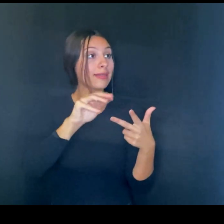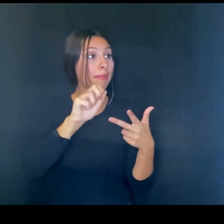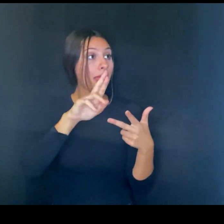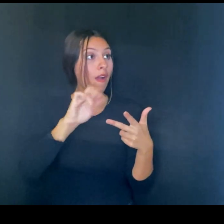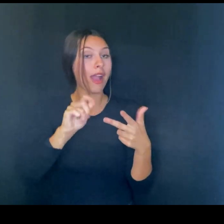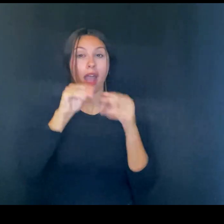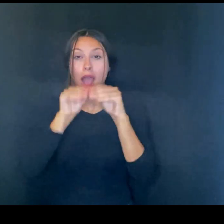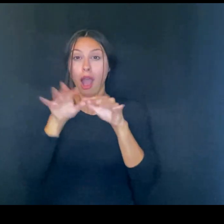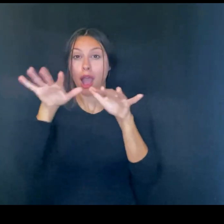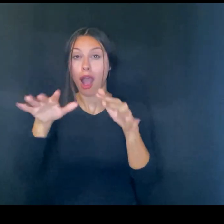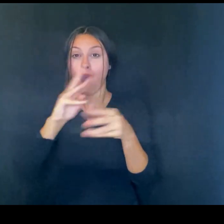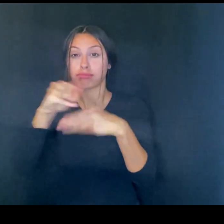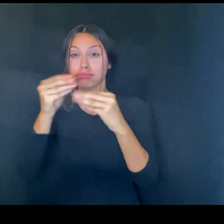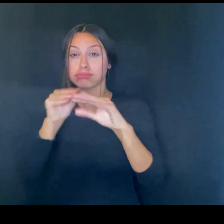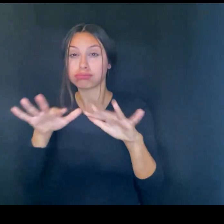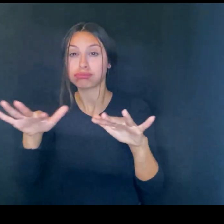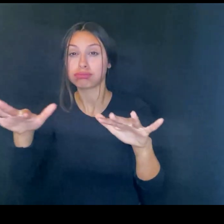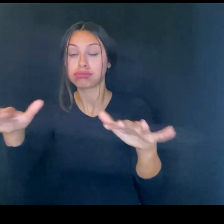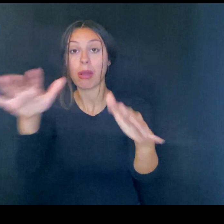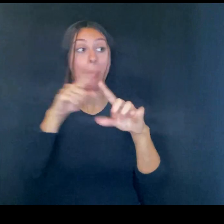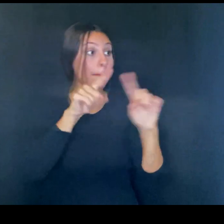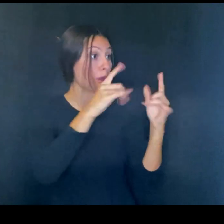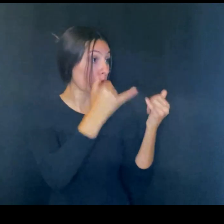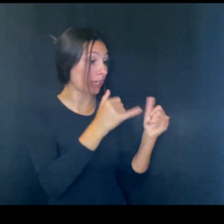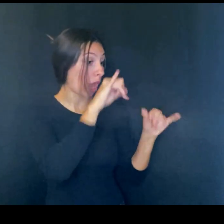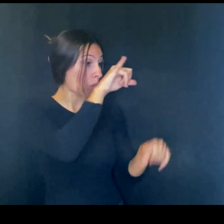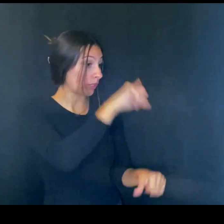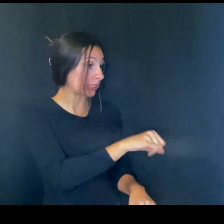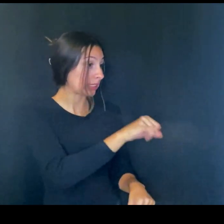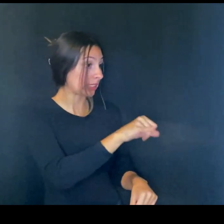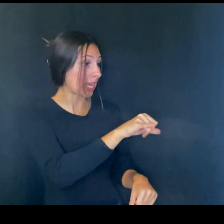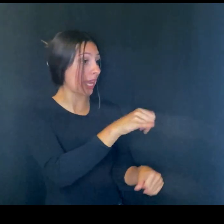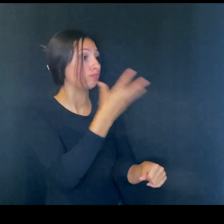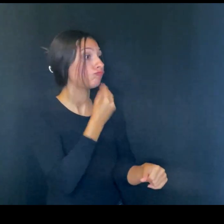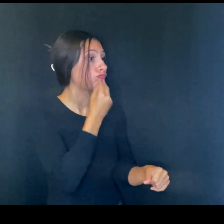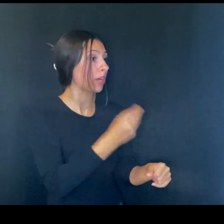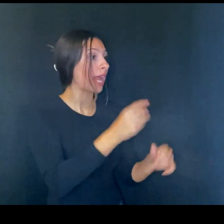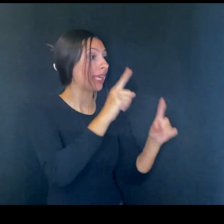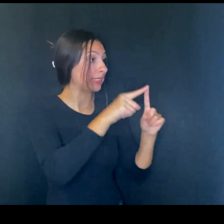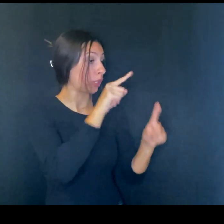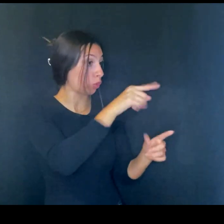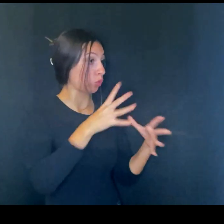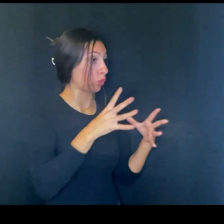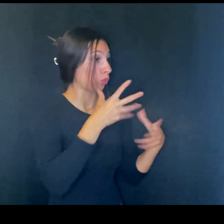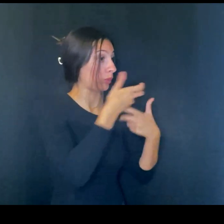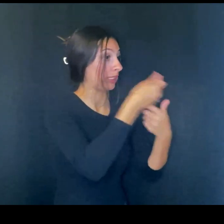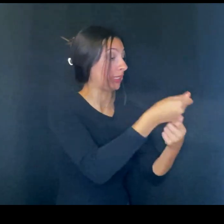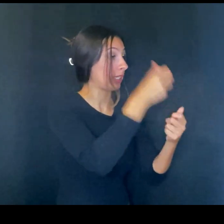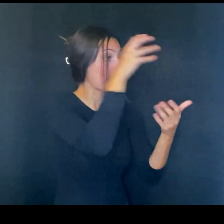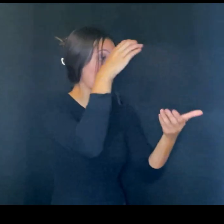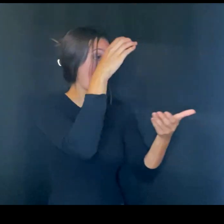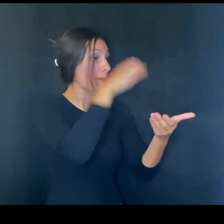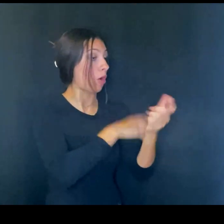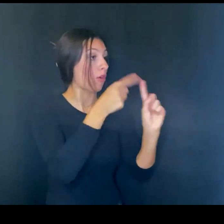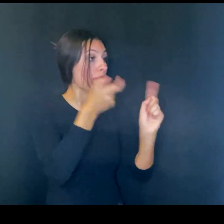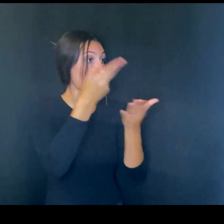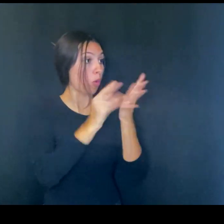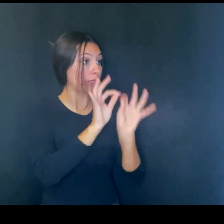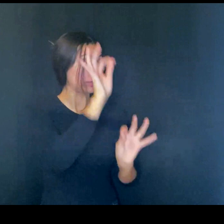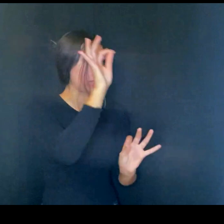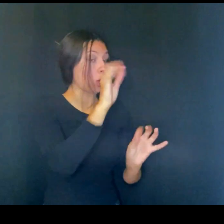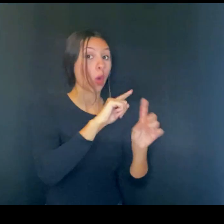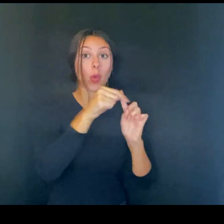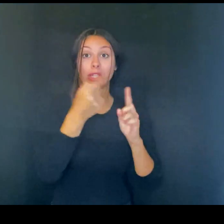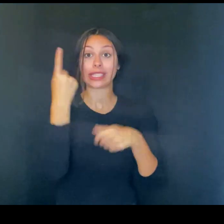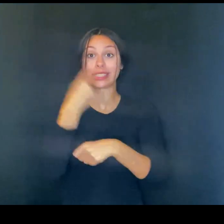earth. But for now, they were to stay in that city until they received power from the Holy Spirit. When the